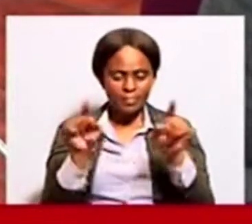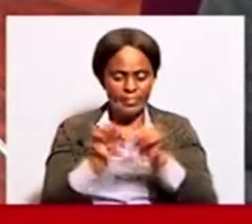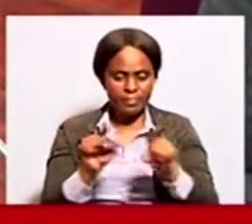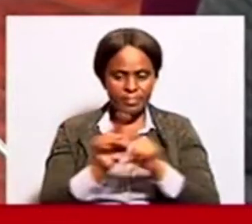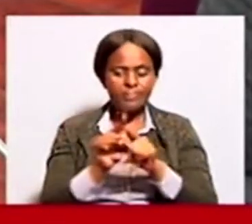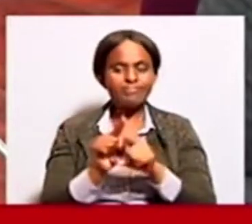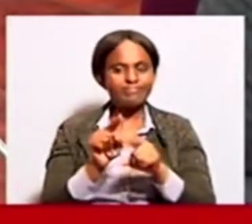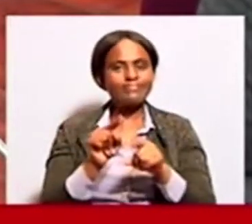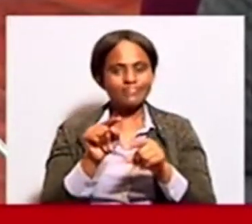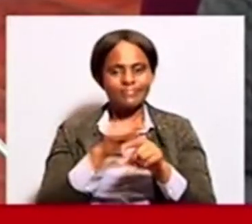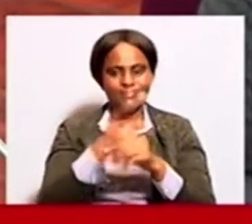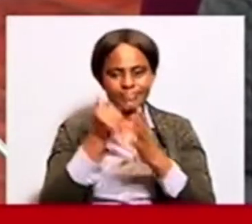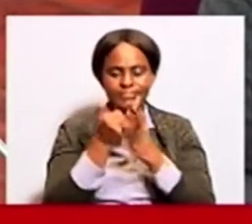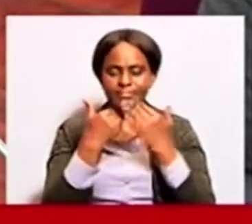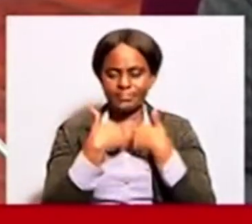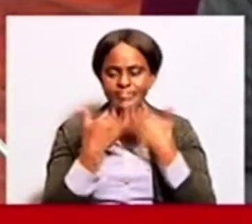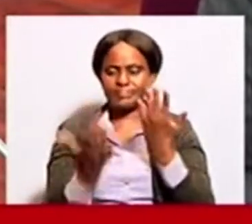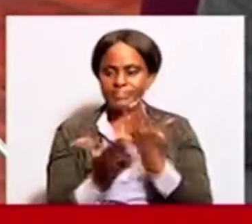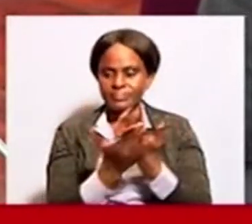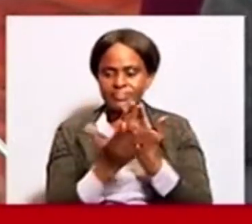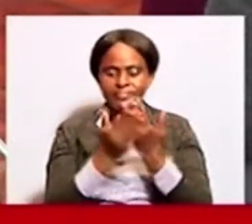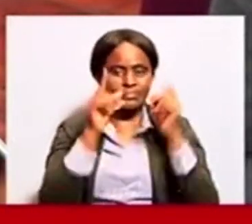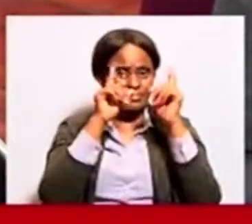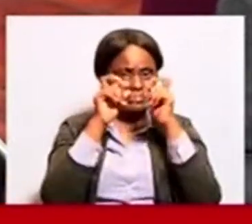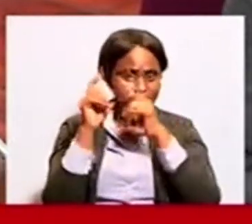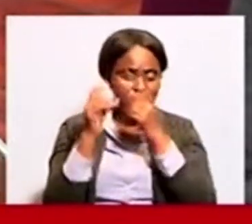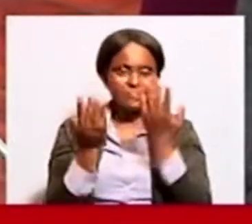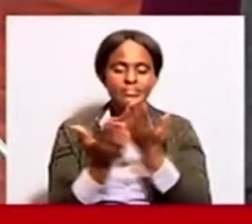have attached the photos below.